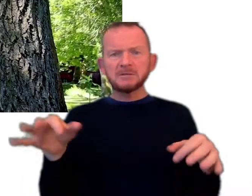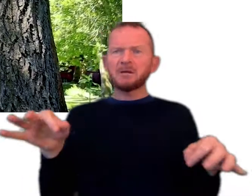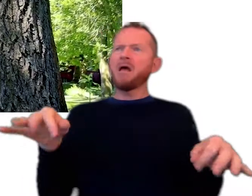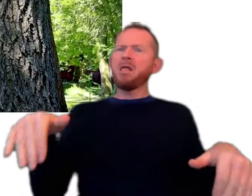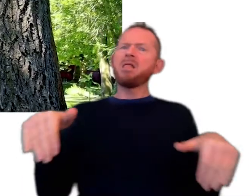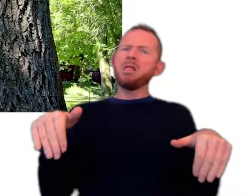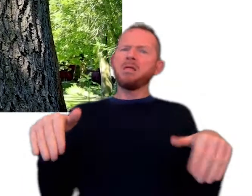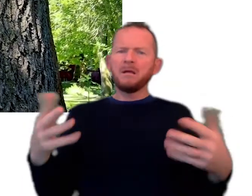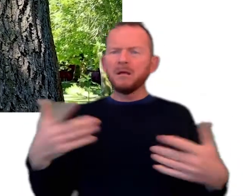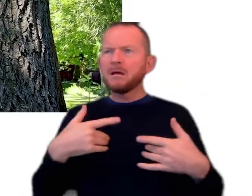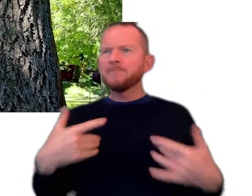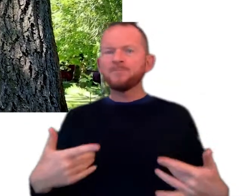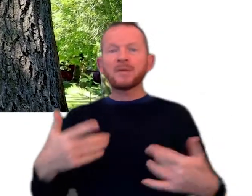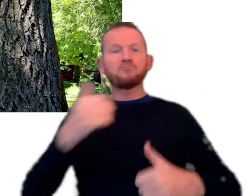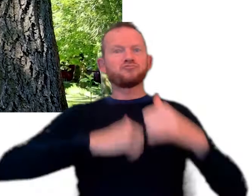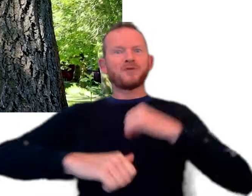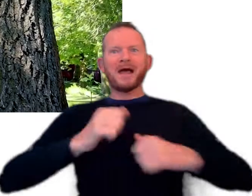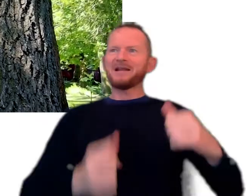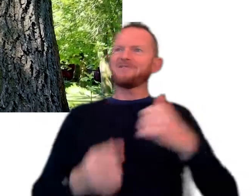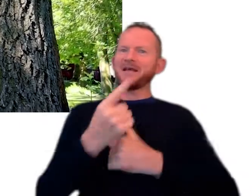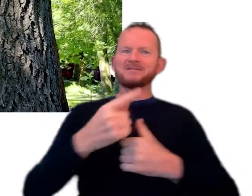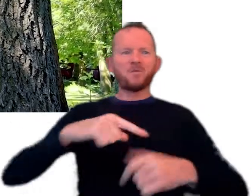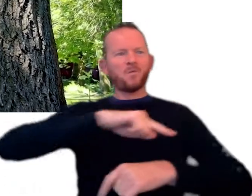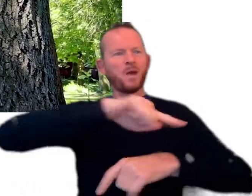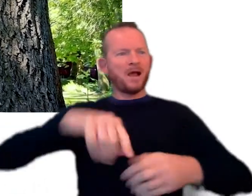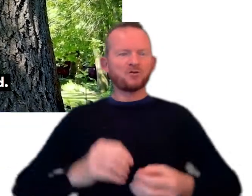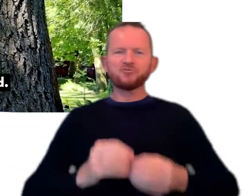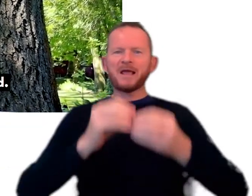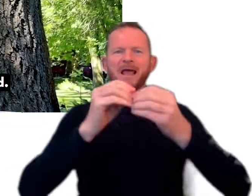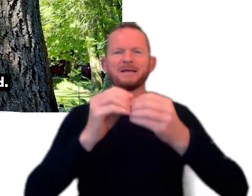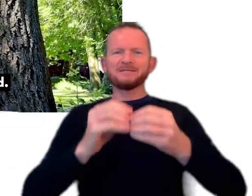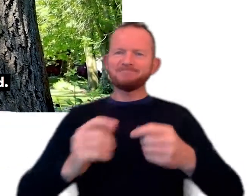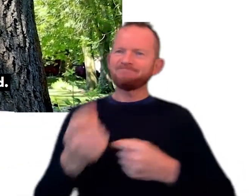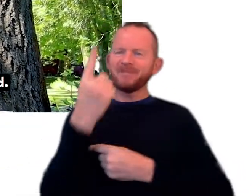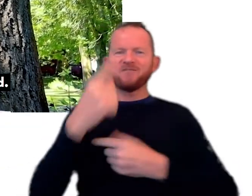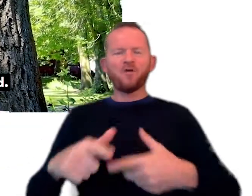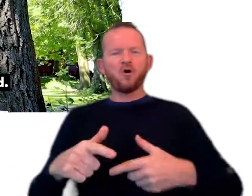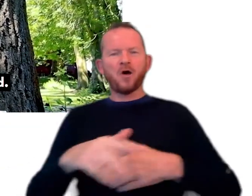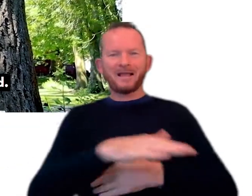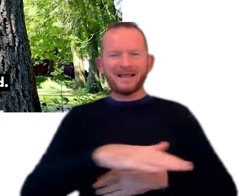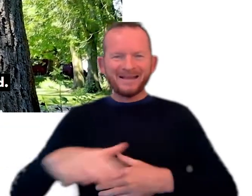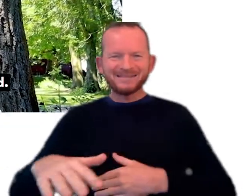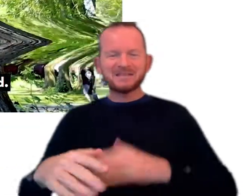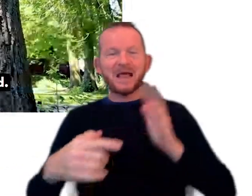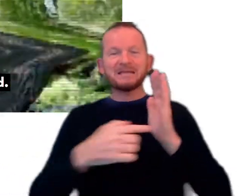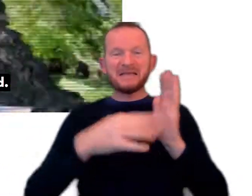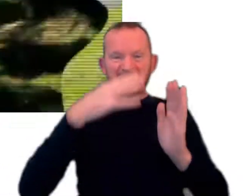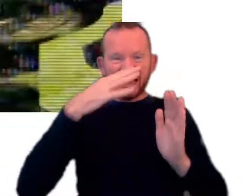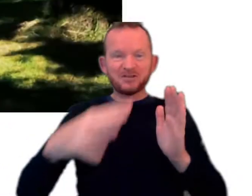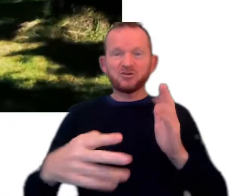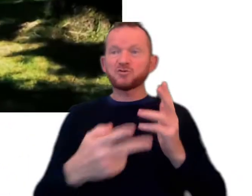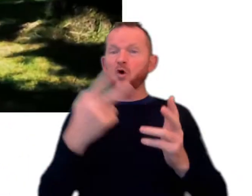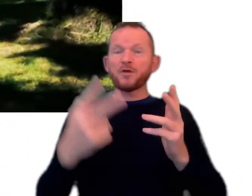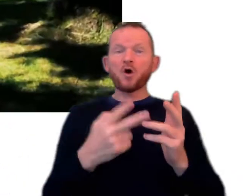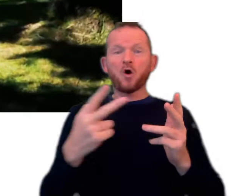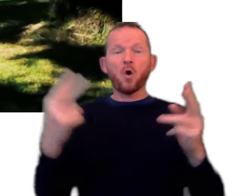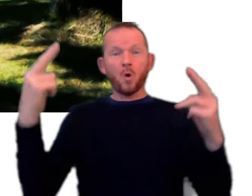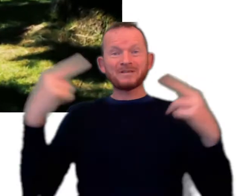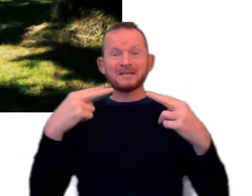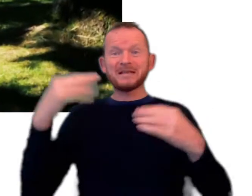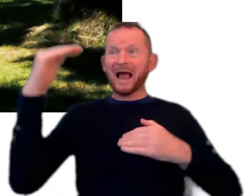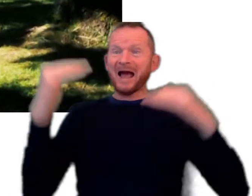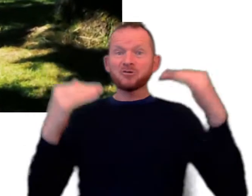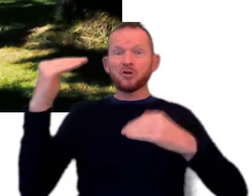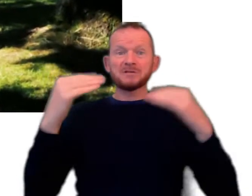these pride events, we get to create something for our kids, for our teenagers, for other autistic adults to attend. We get to